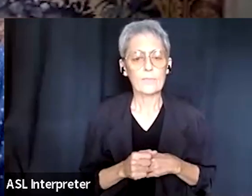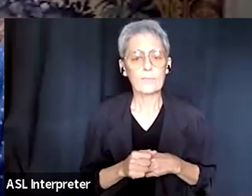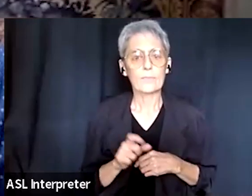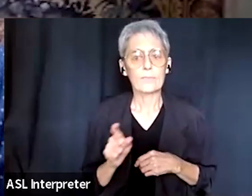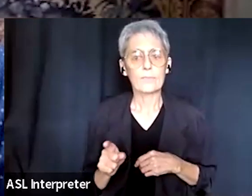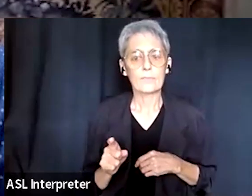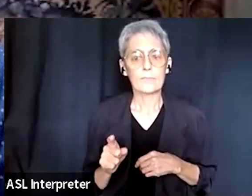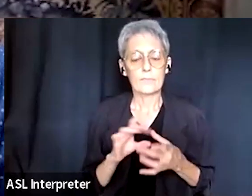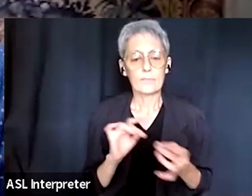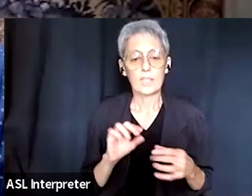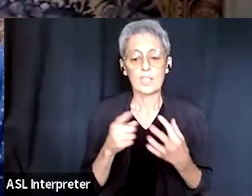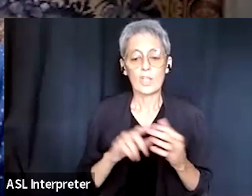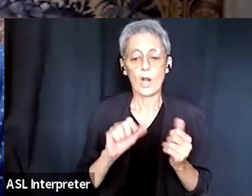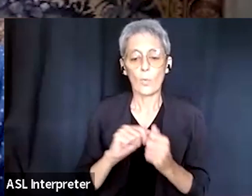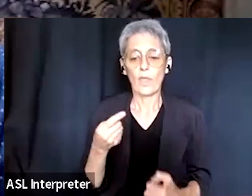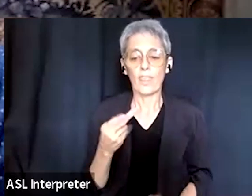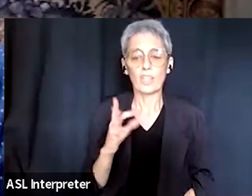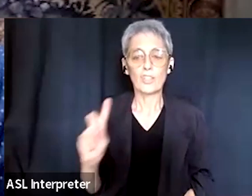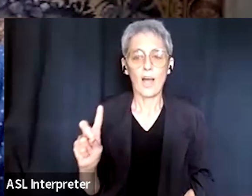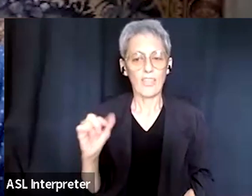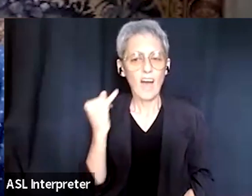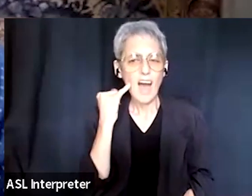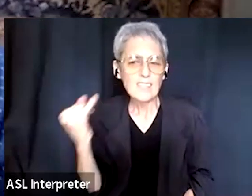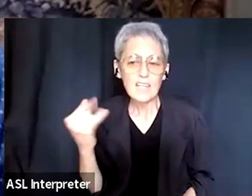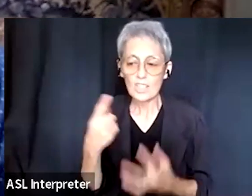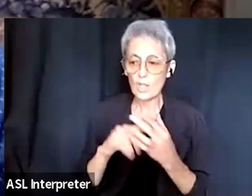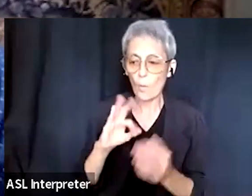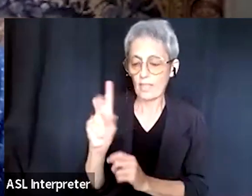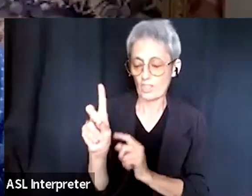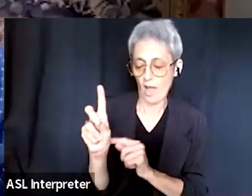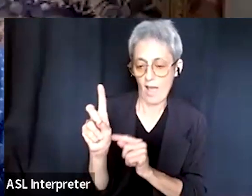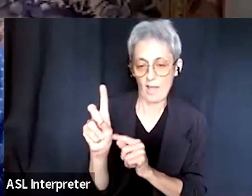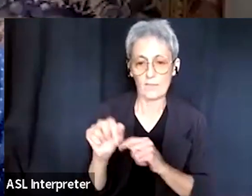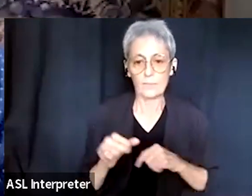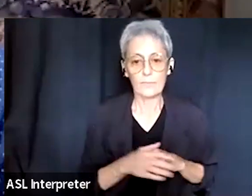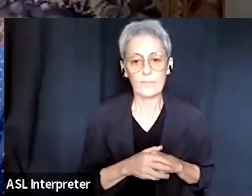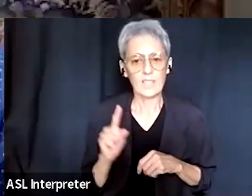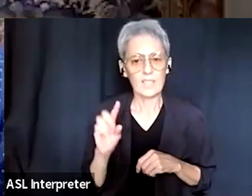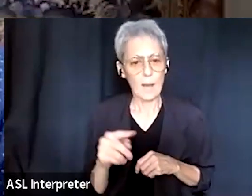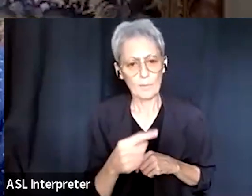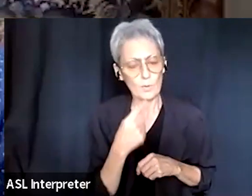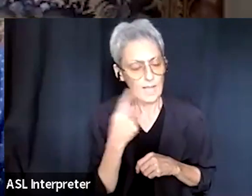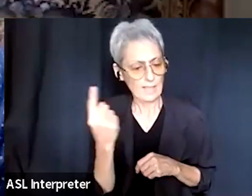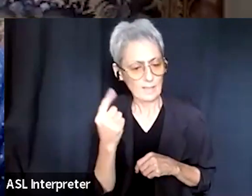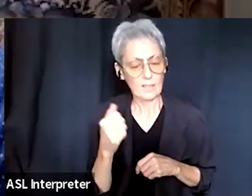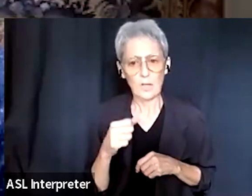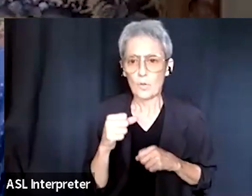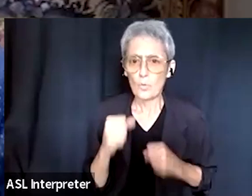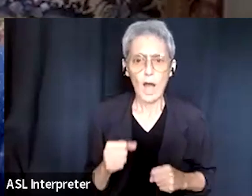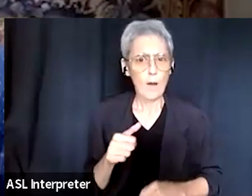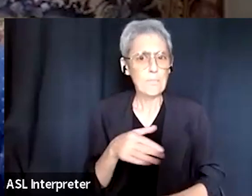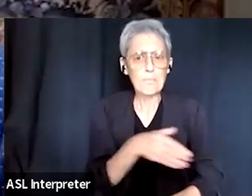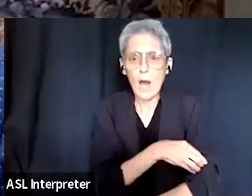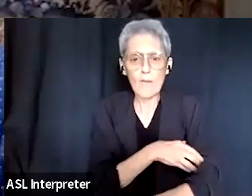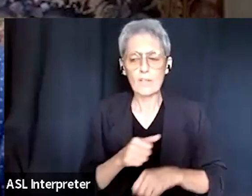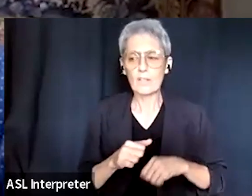the child. Starting with the child. You said something to that effect, Dom, that I thought was so powerful. It made me